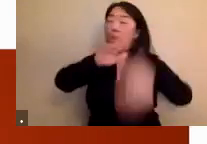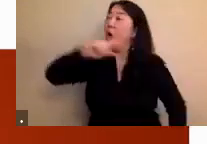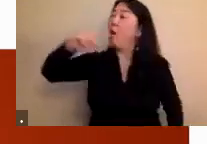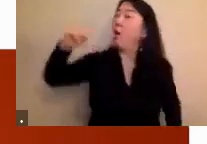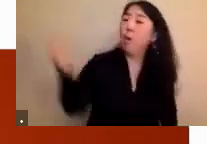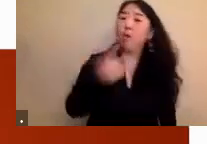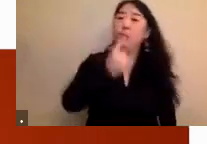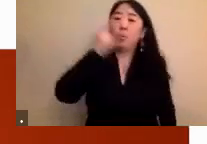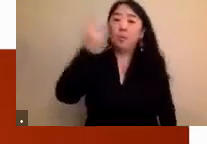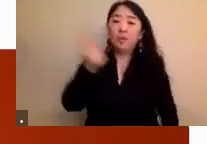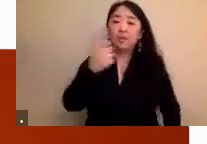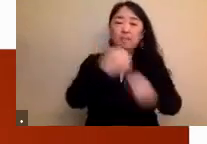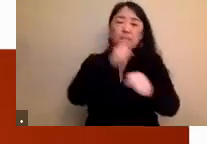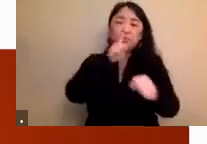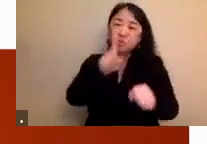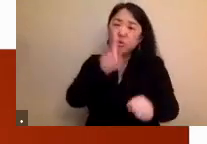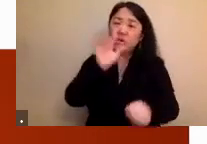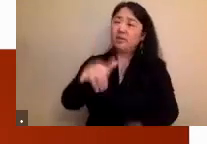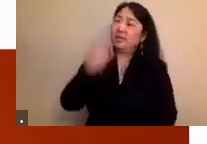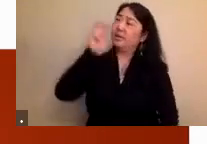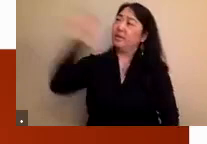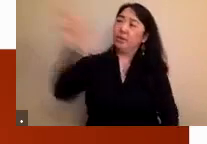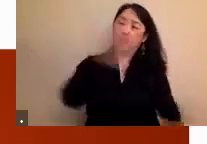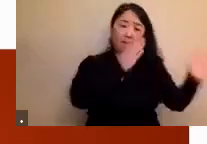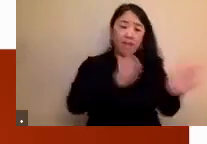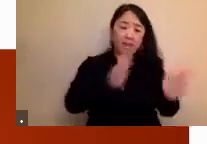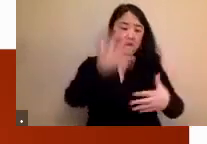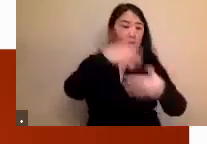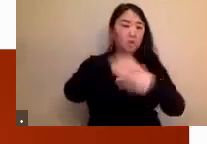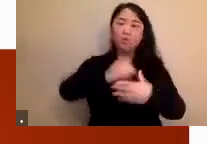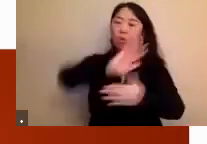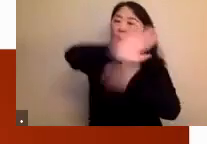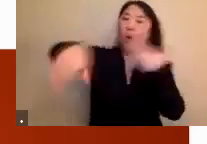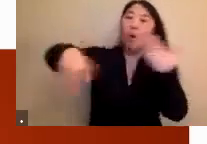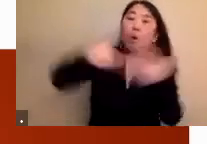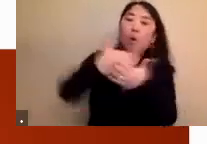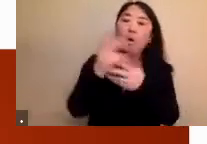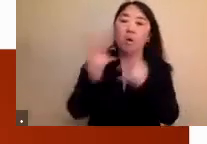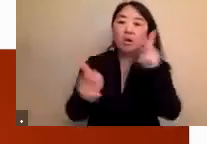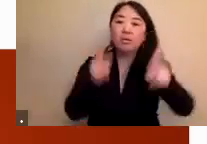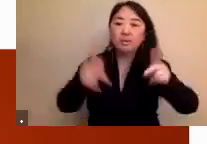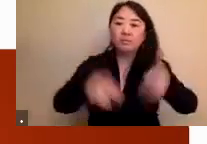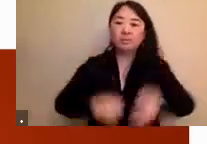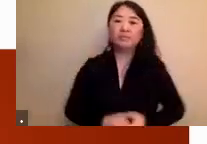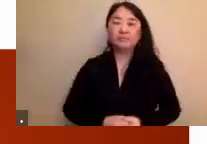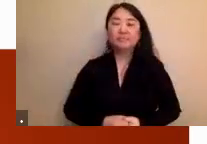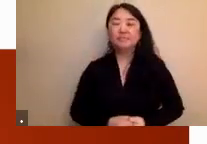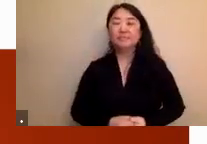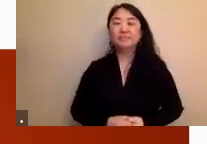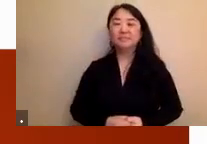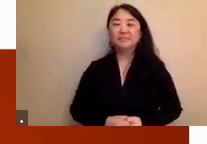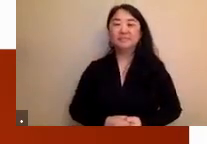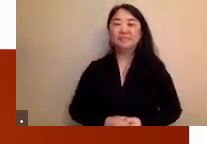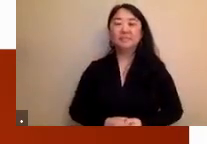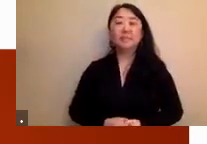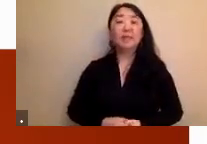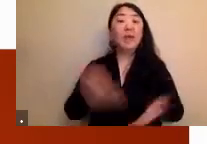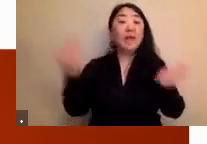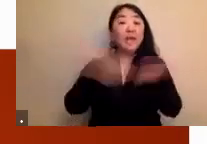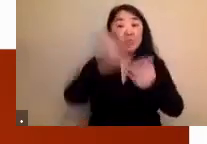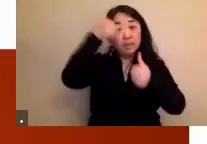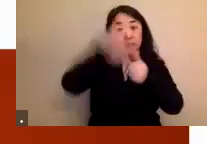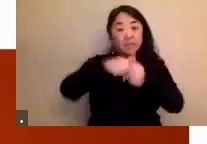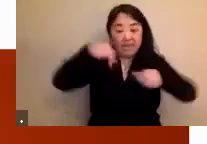that transportation planning includes all people. So again, this is Black History